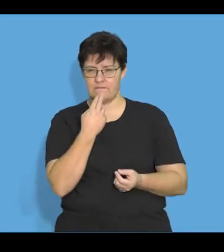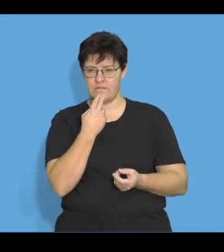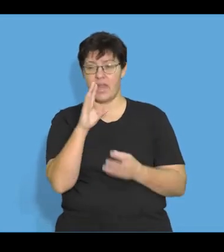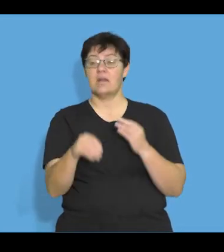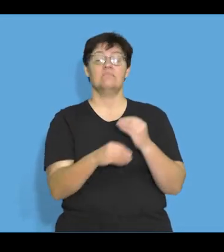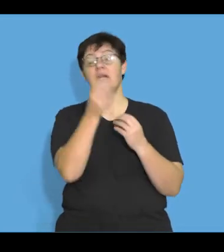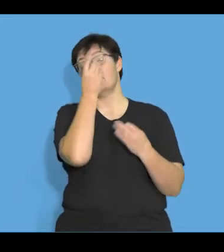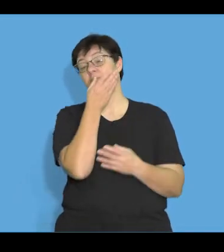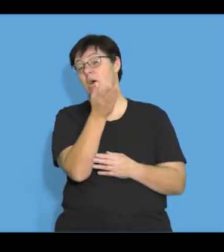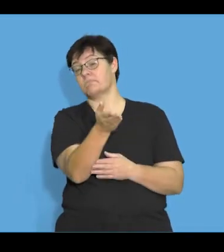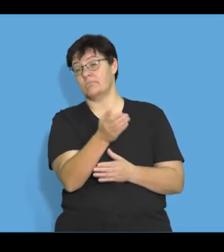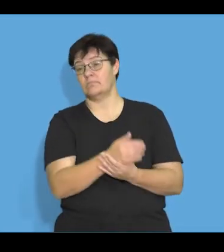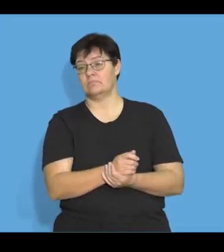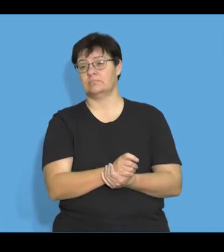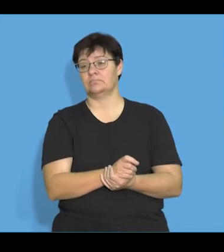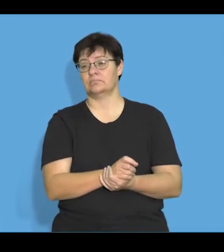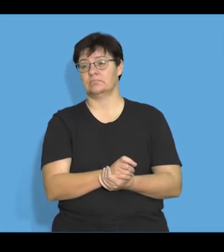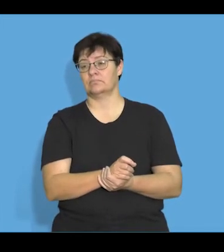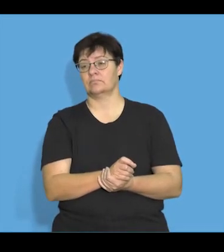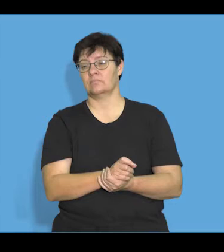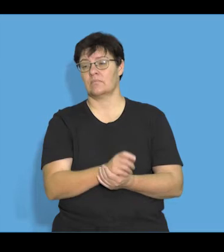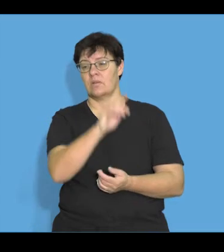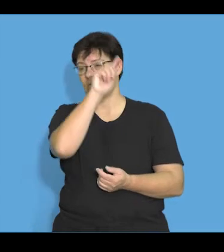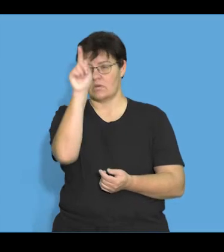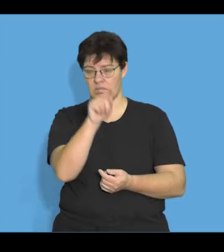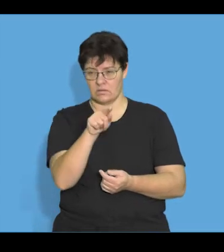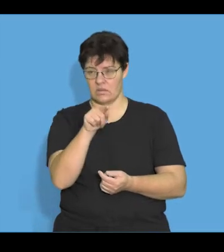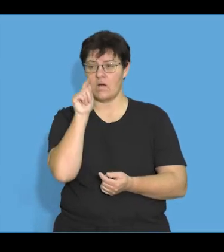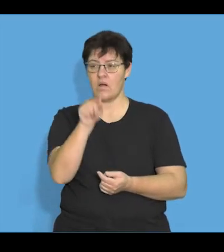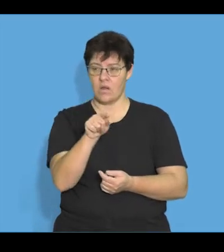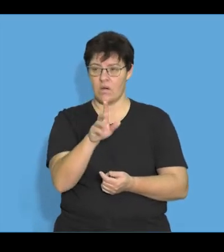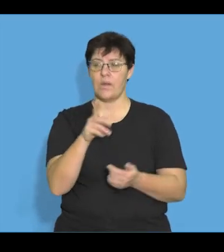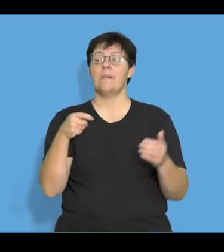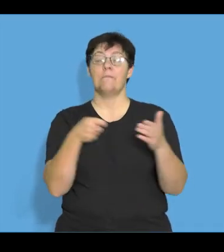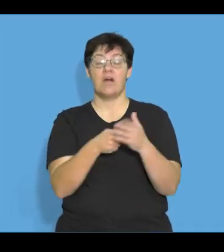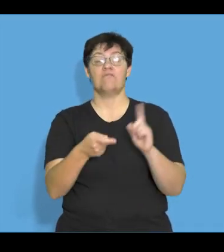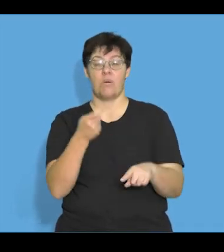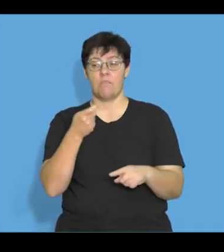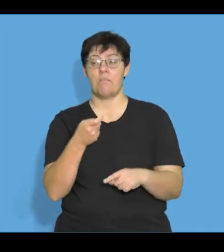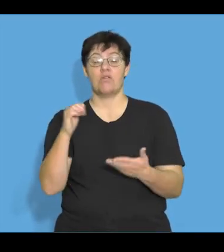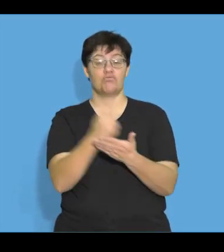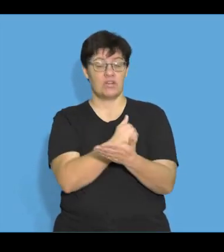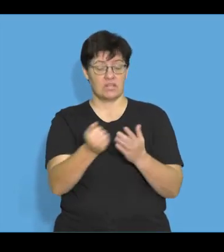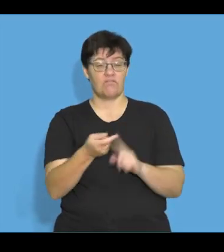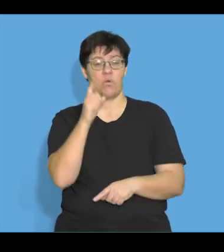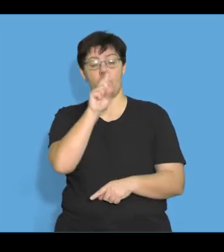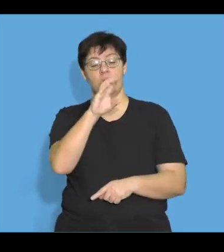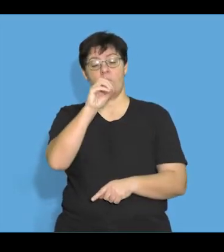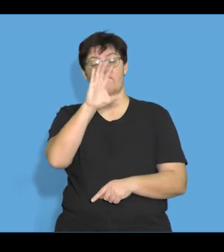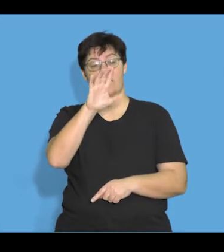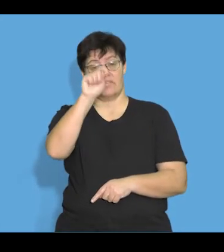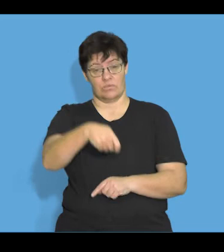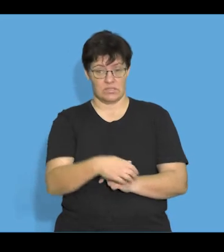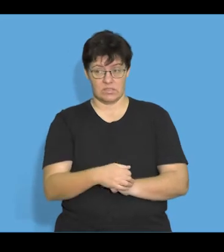additional information here. Let's identify it, right? Then we purchase merchandise on credit for 105,000